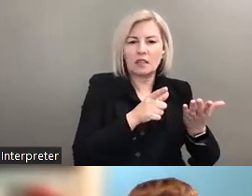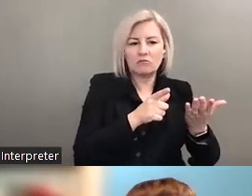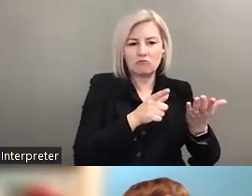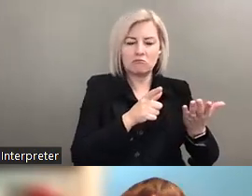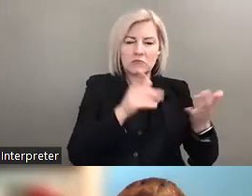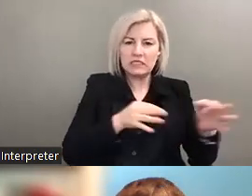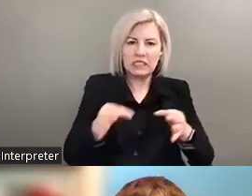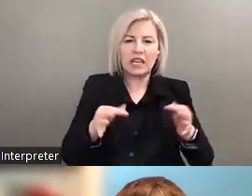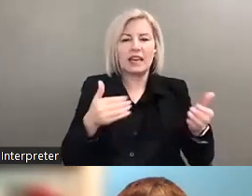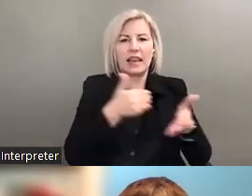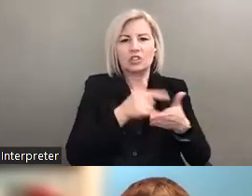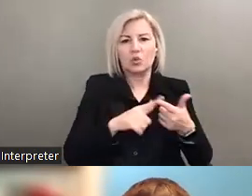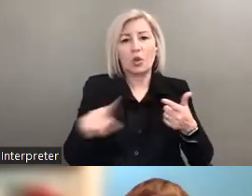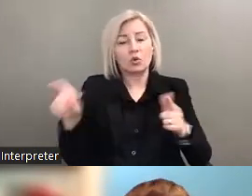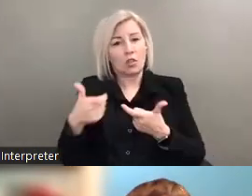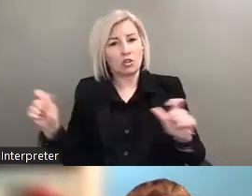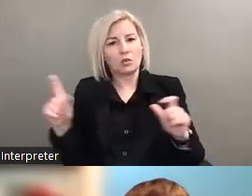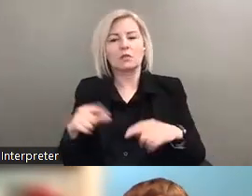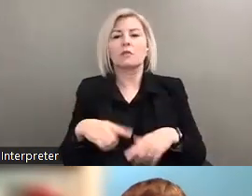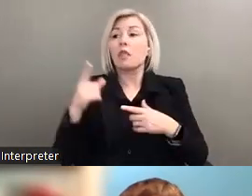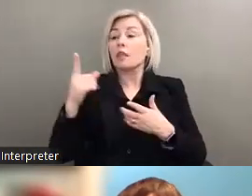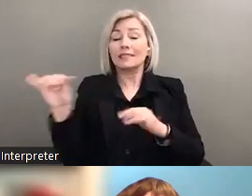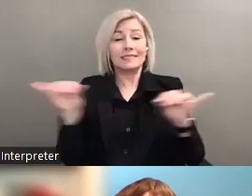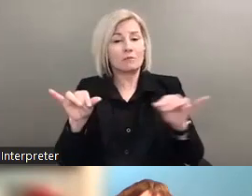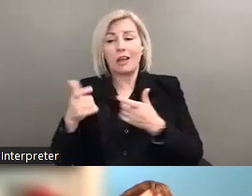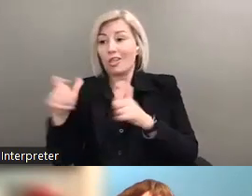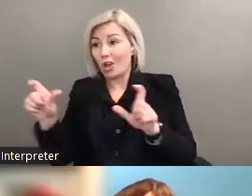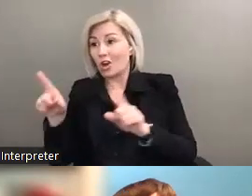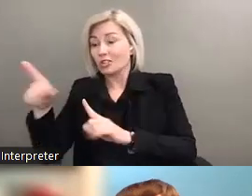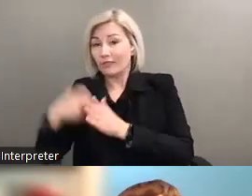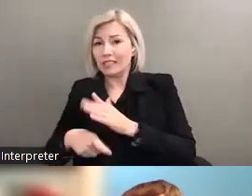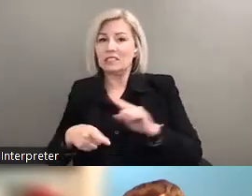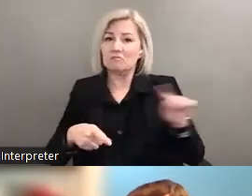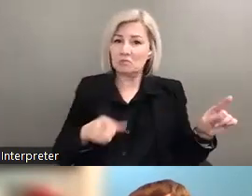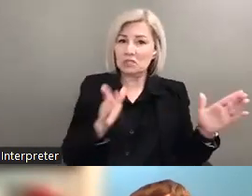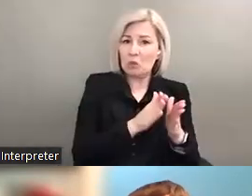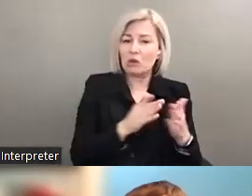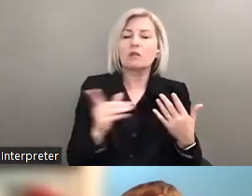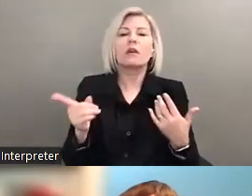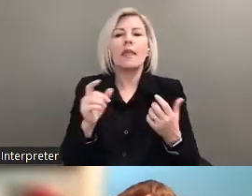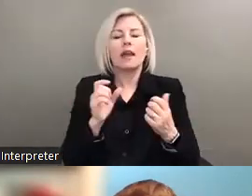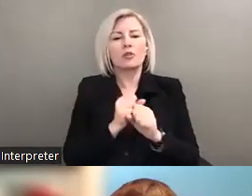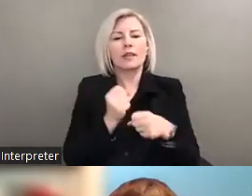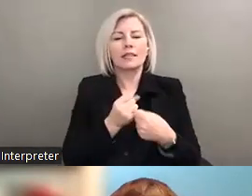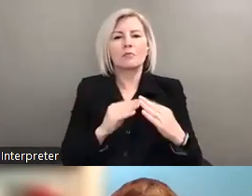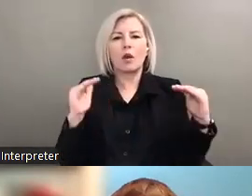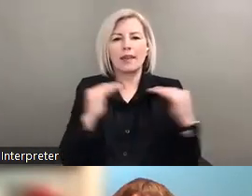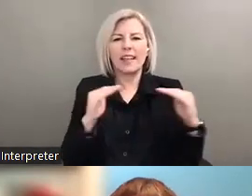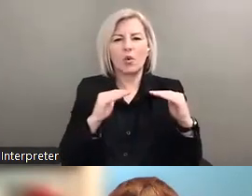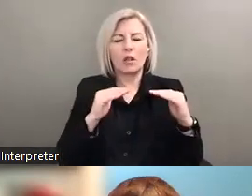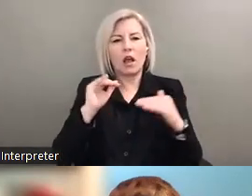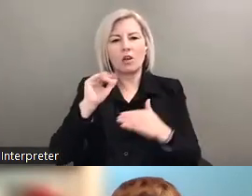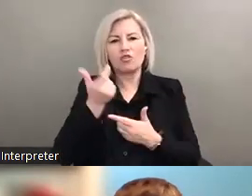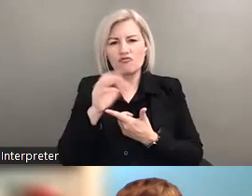fees, and vice versa for projects with larger artist fees. This creates more equity in the grant disbursement overall, and